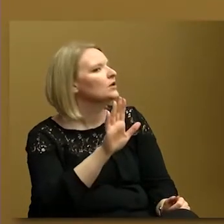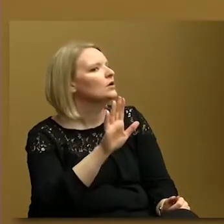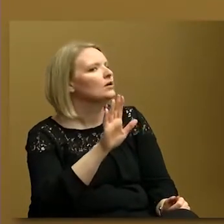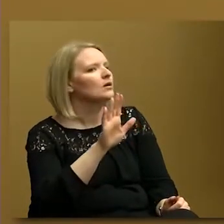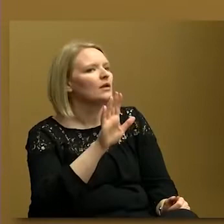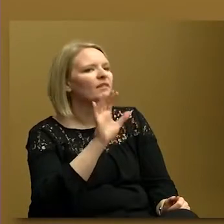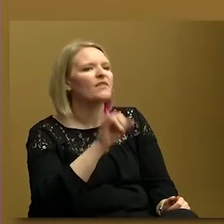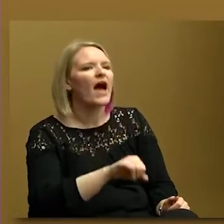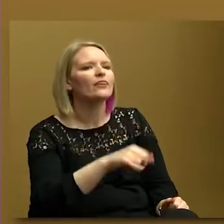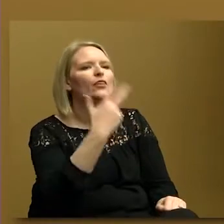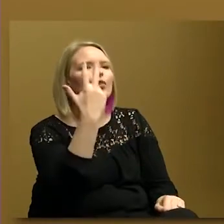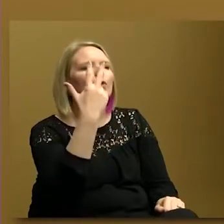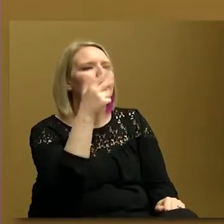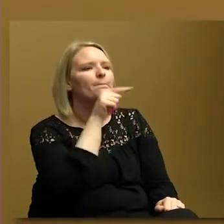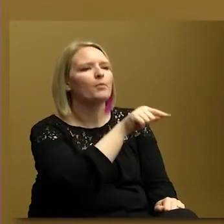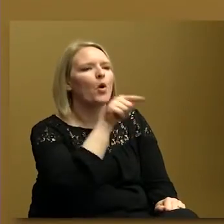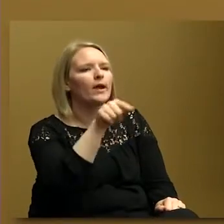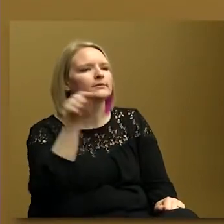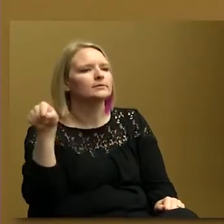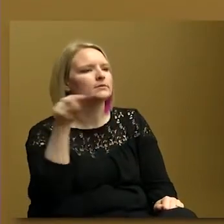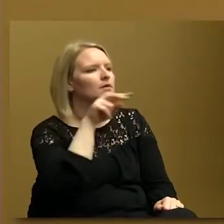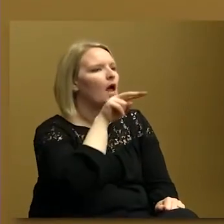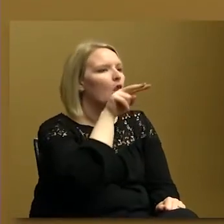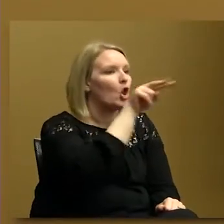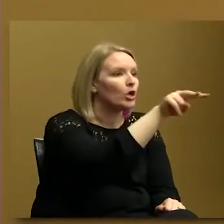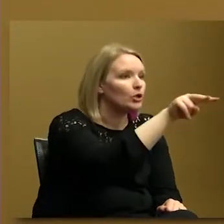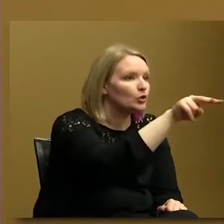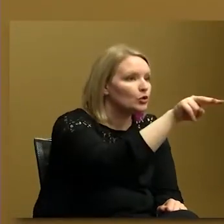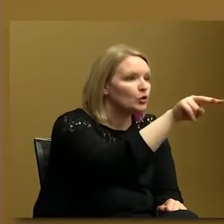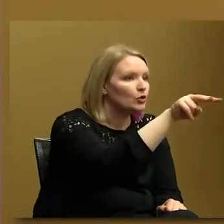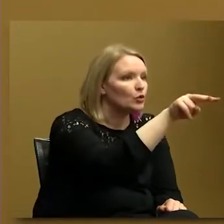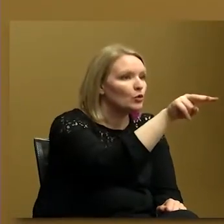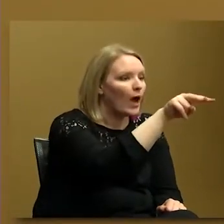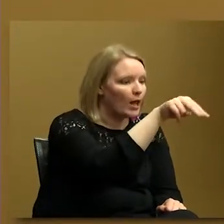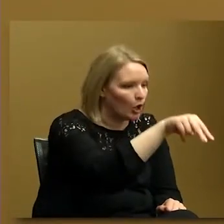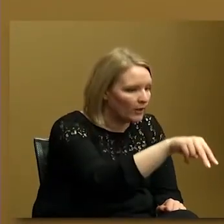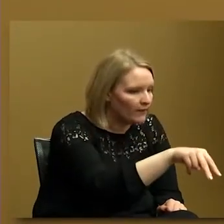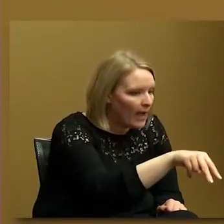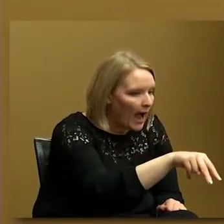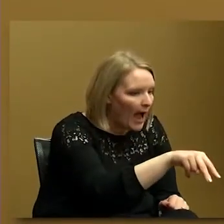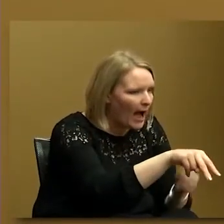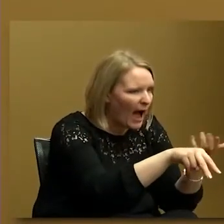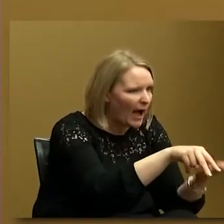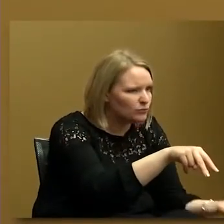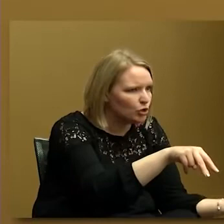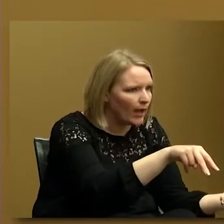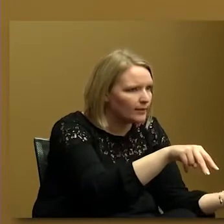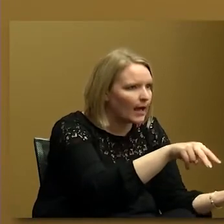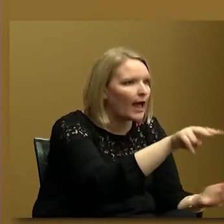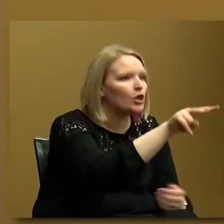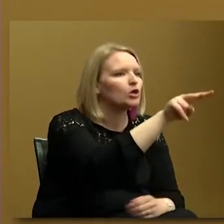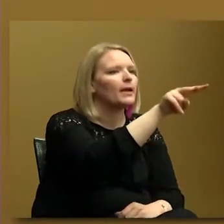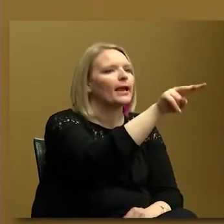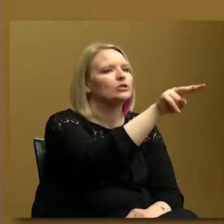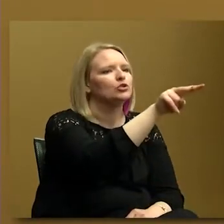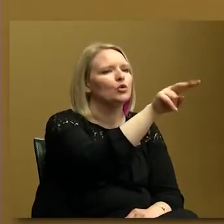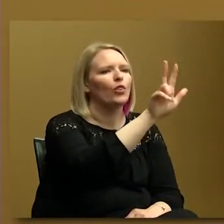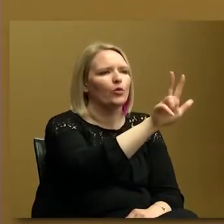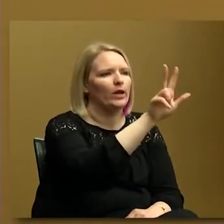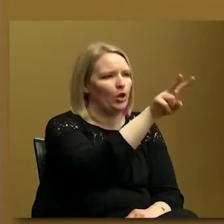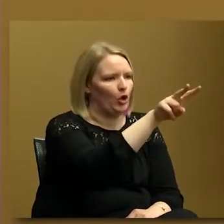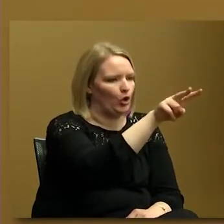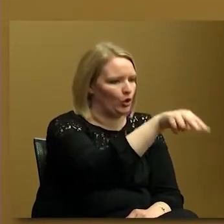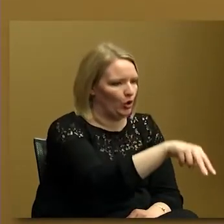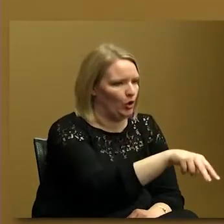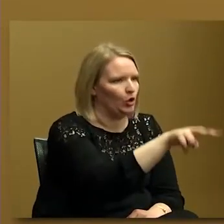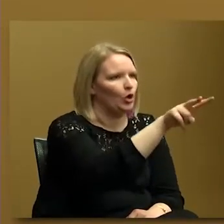three-point gaze. I look at you, I look at the object, I look back at you, which